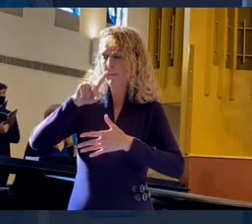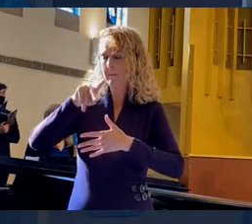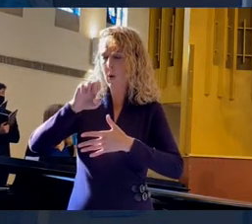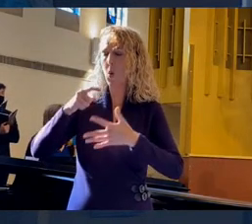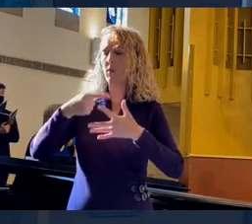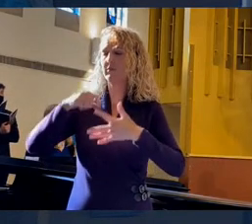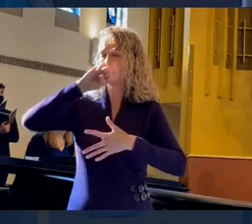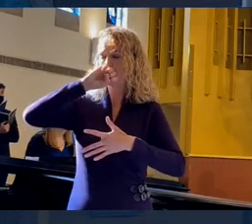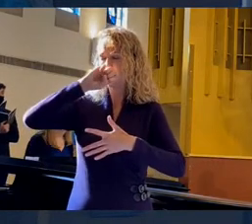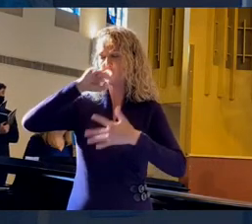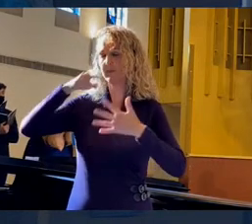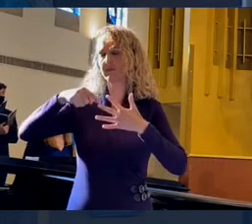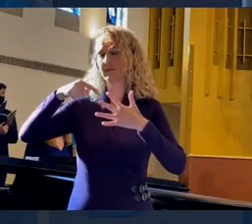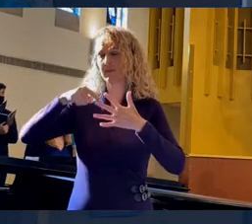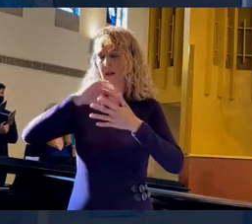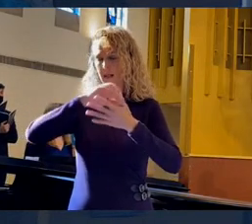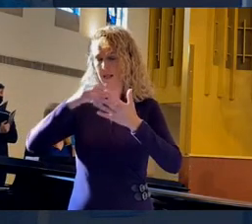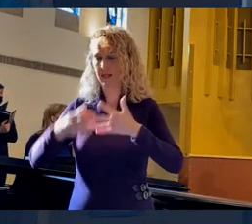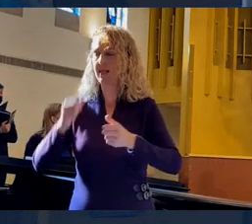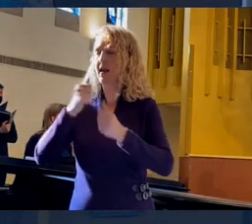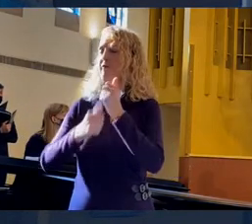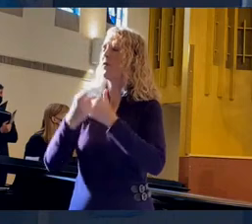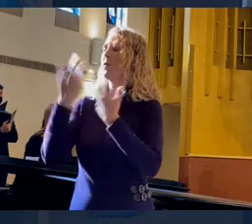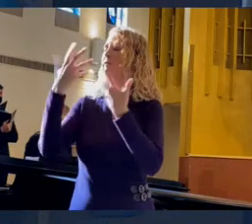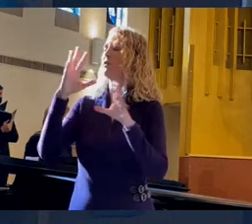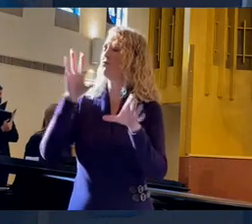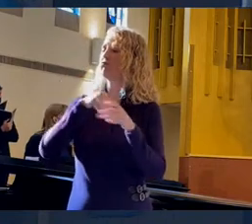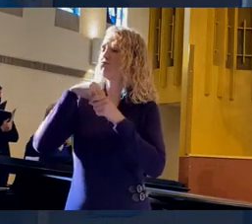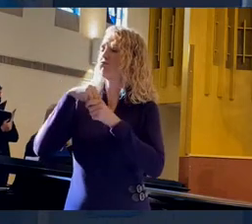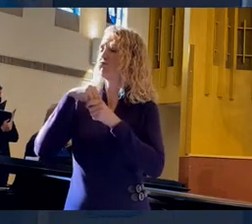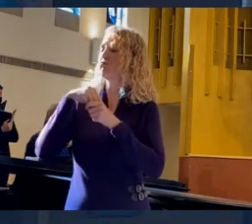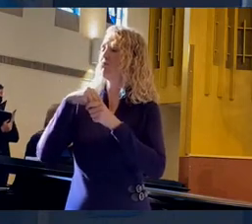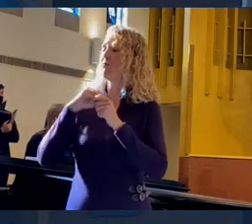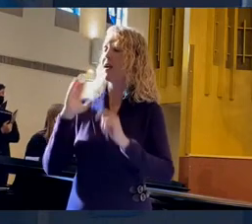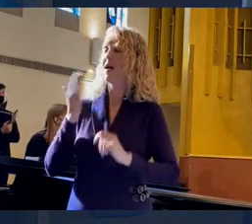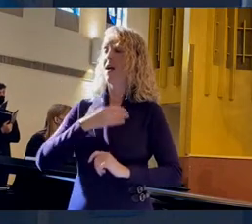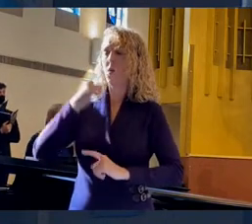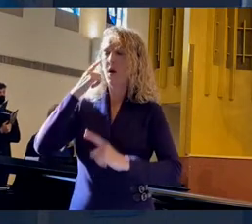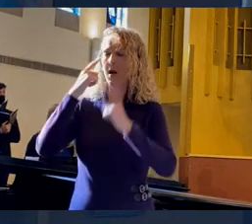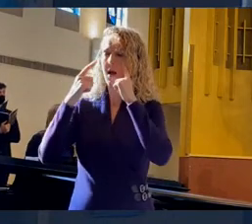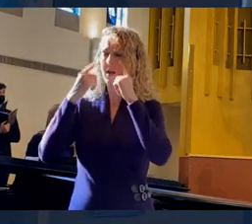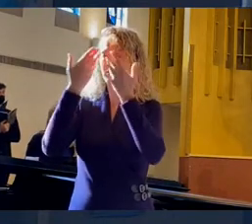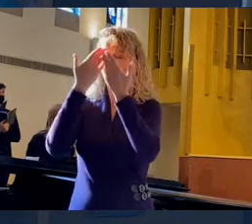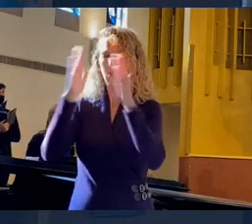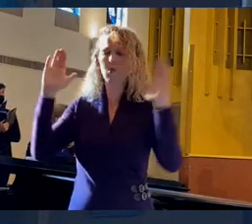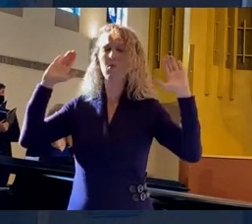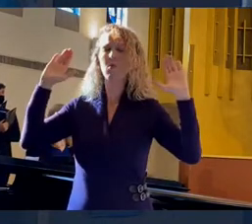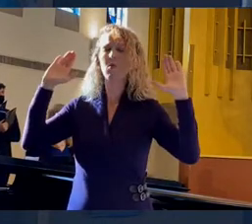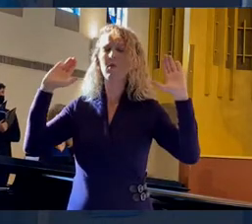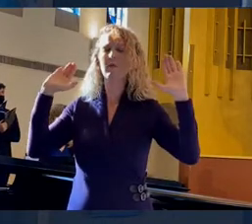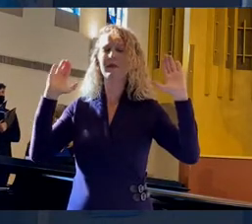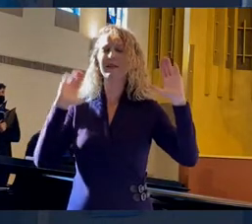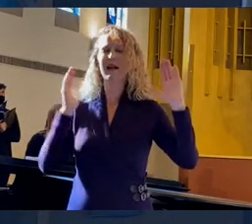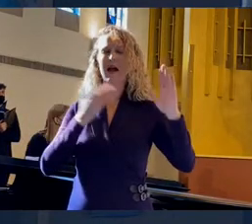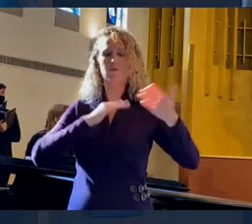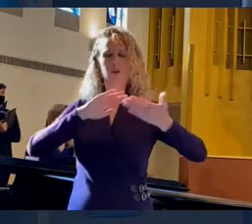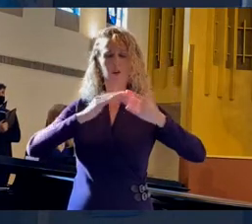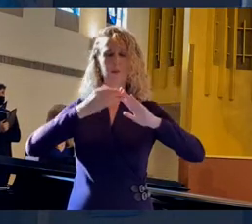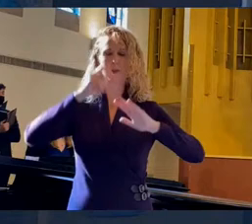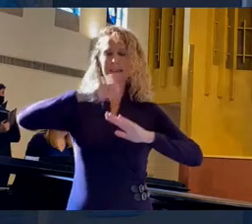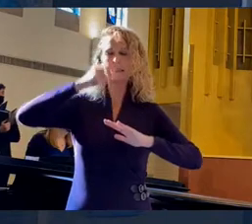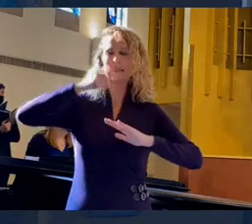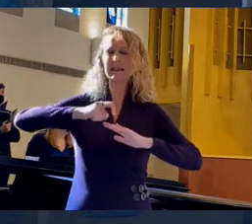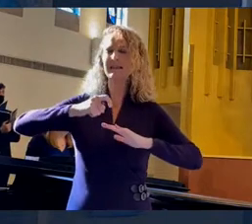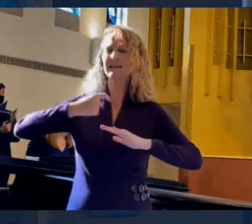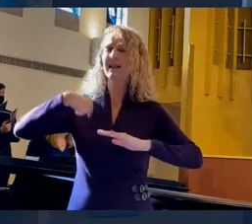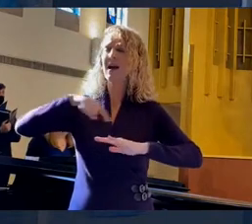bishops, priests, and deacons, and the entire people you have made your own. Open our eyes to the needs of our brothers and sisters. Inspire